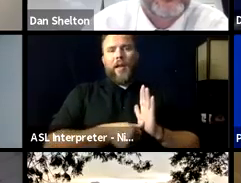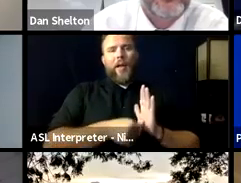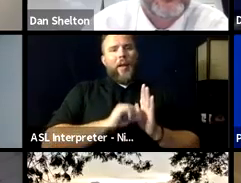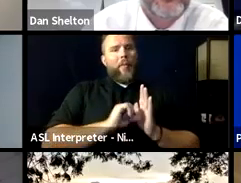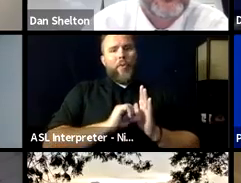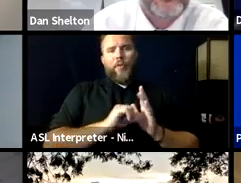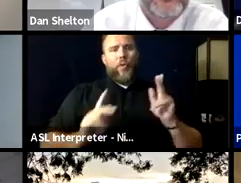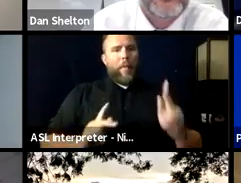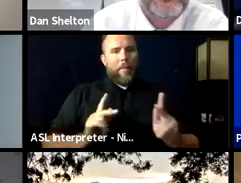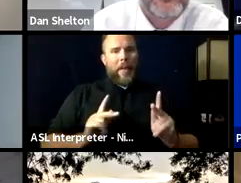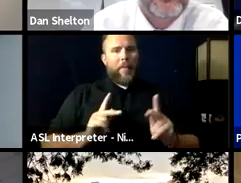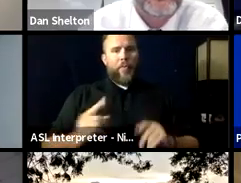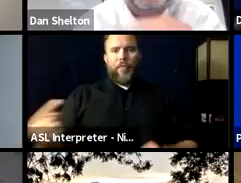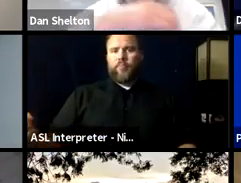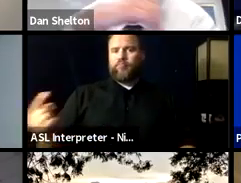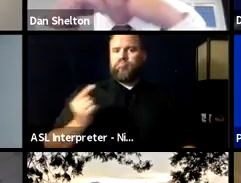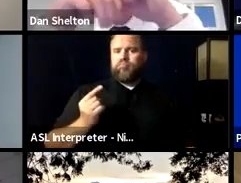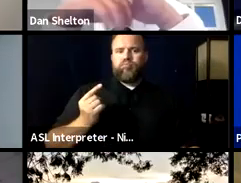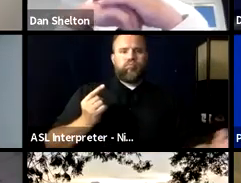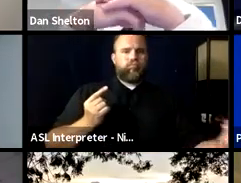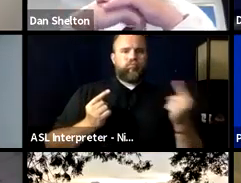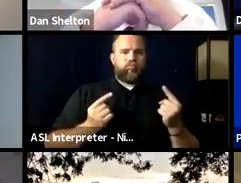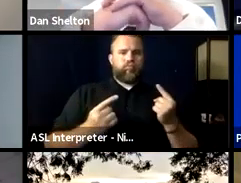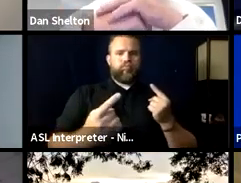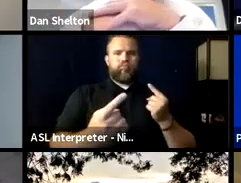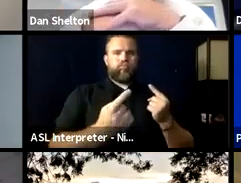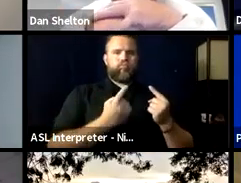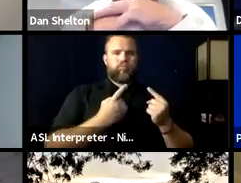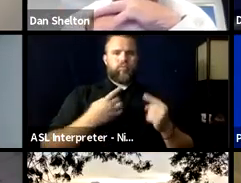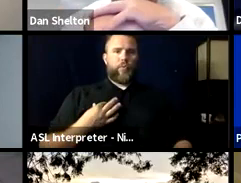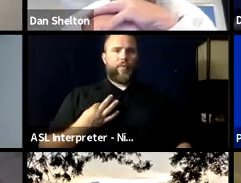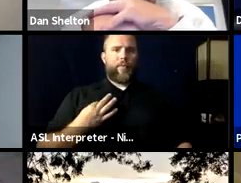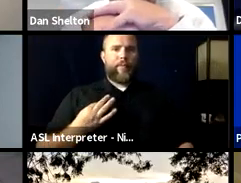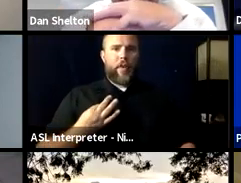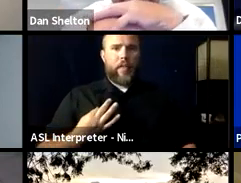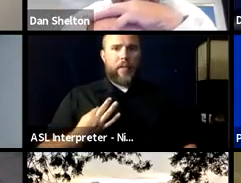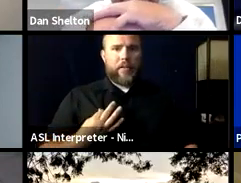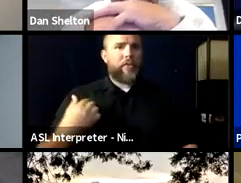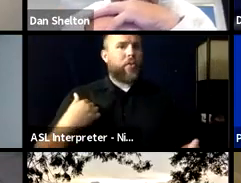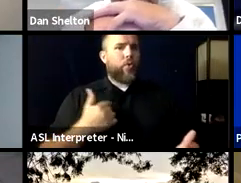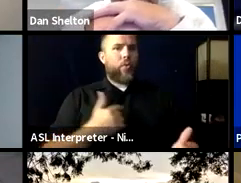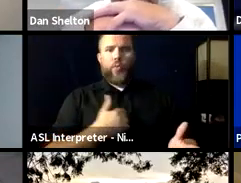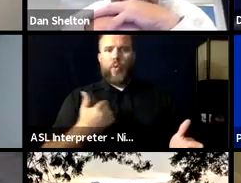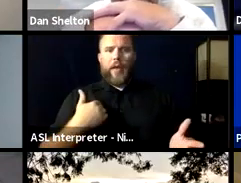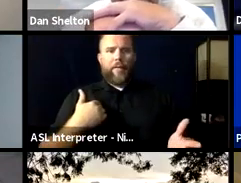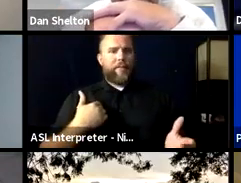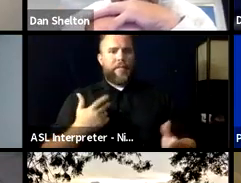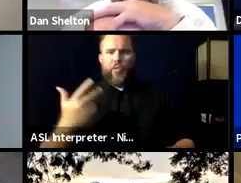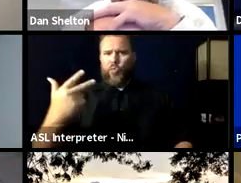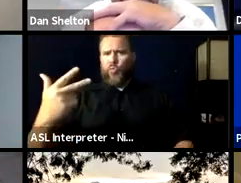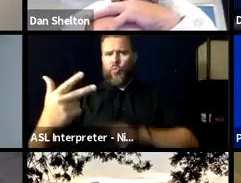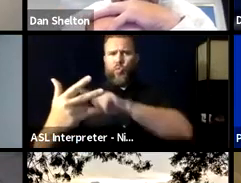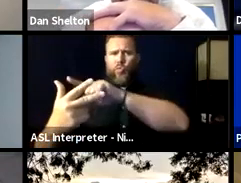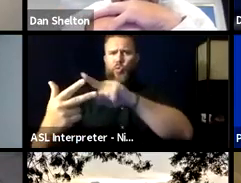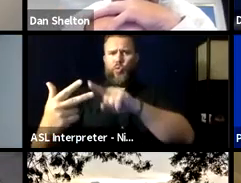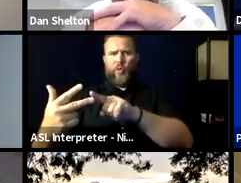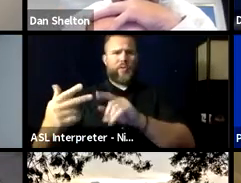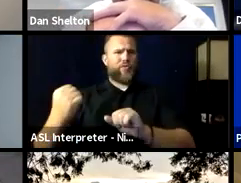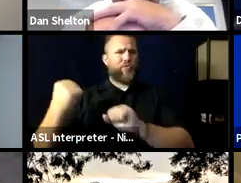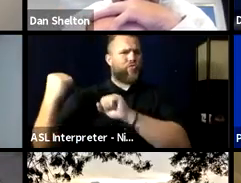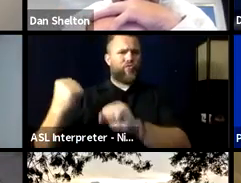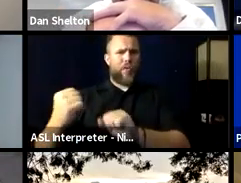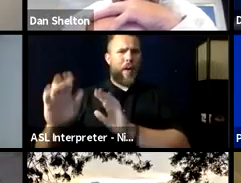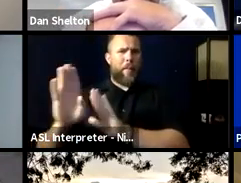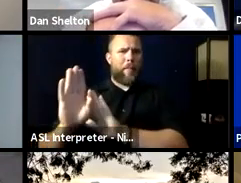stepping forward to be a service to this board. This time we had 3 people who all had a strong background in education in the K through